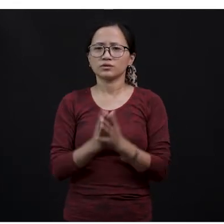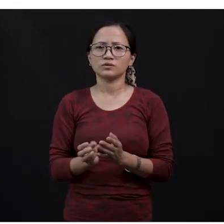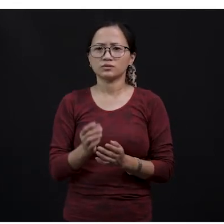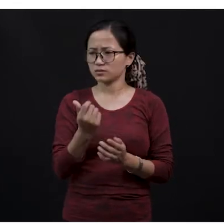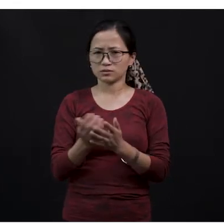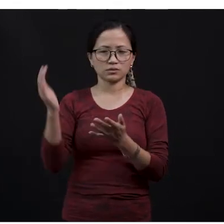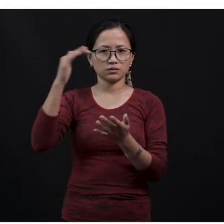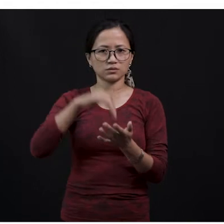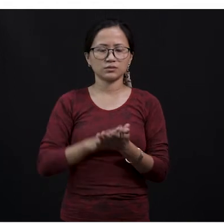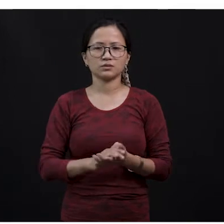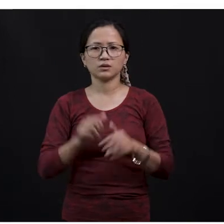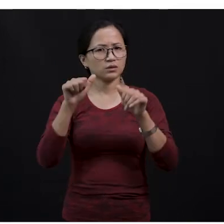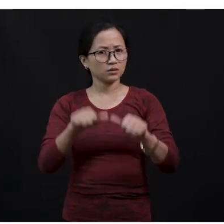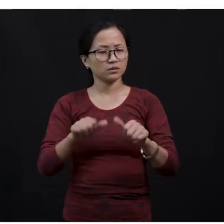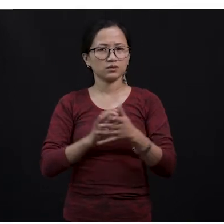income the nobles